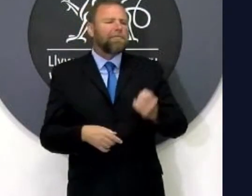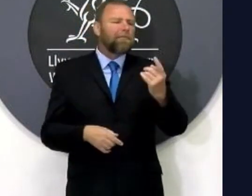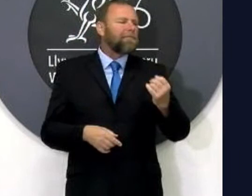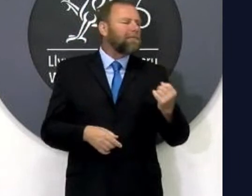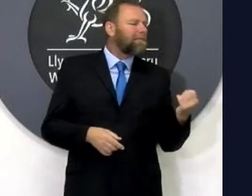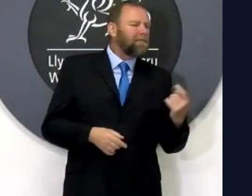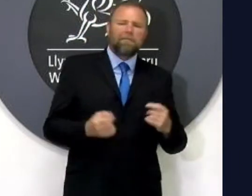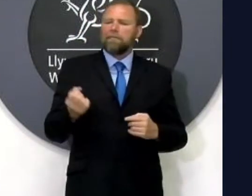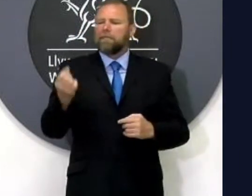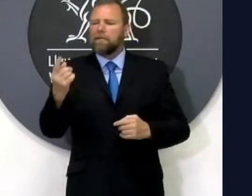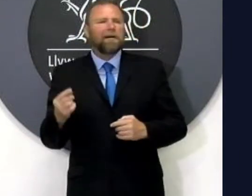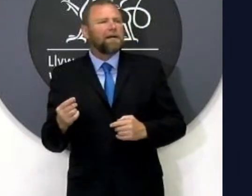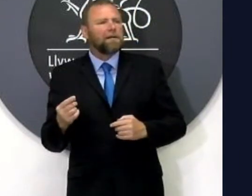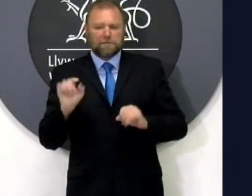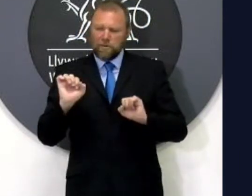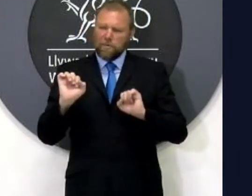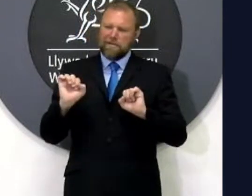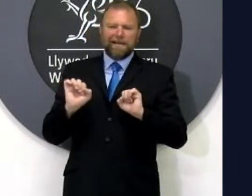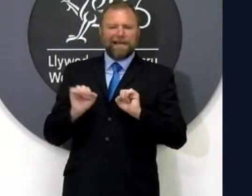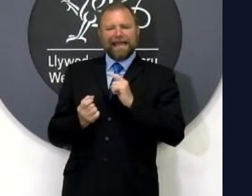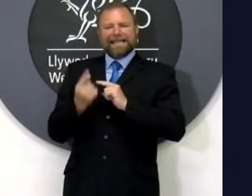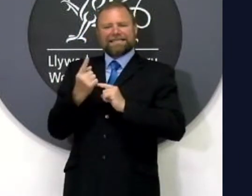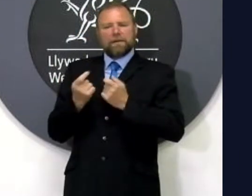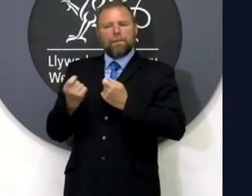clusters, and our incident management teams manage those.